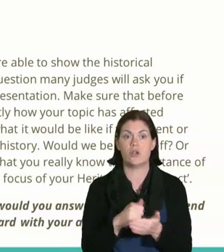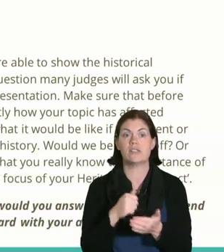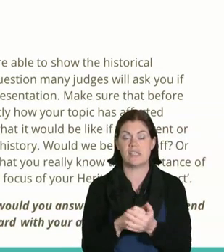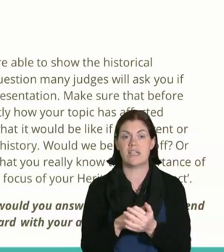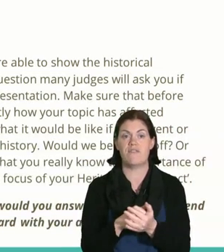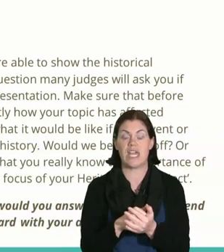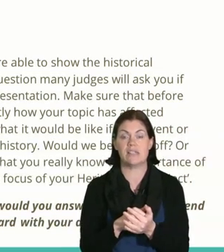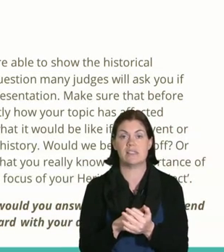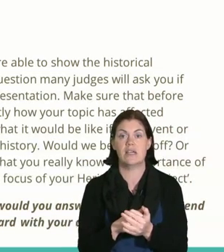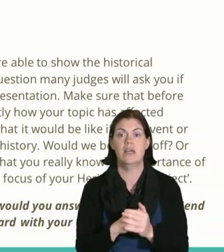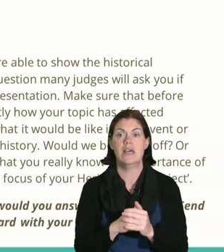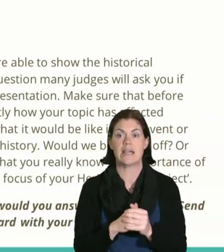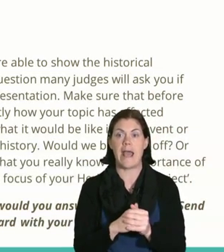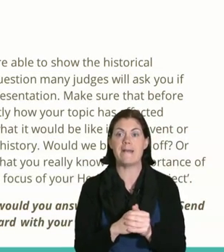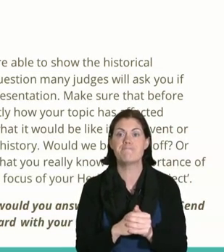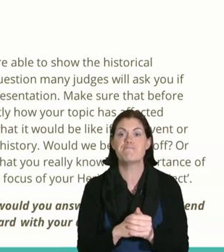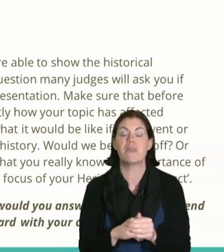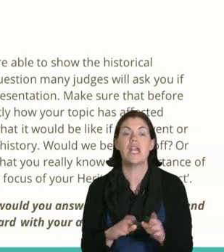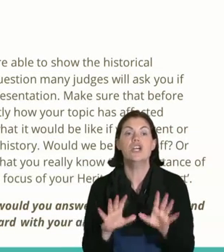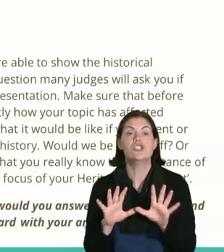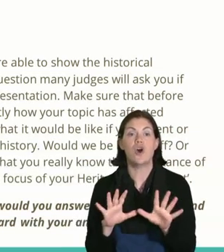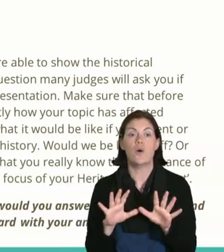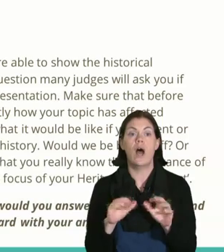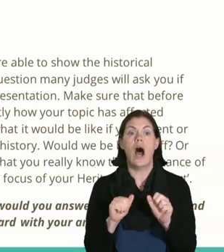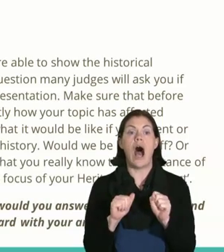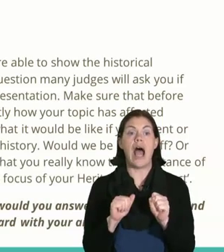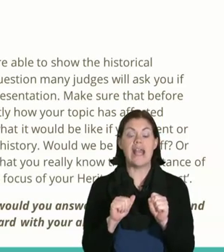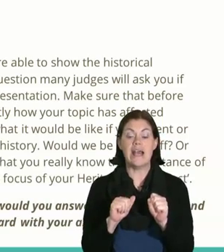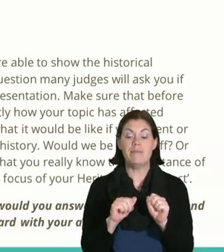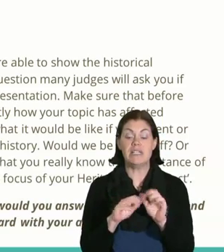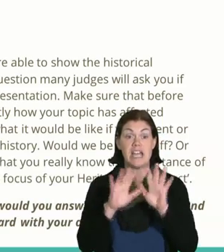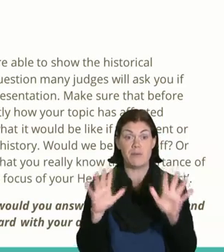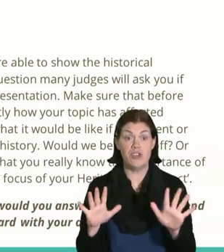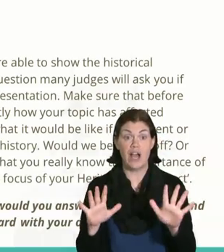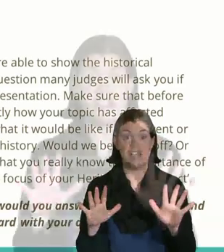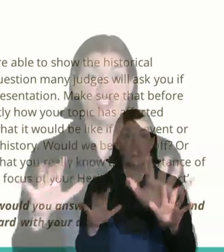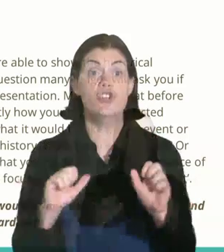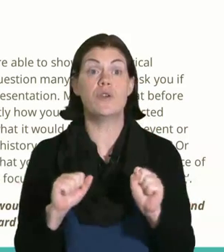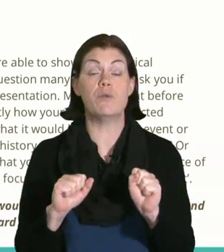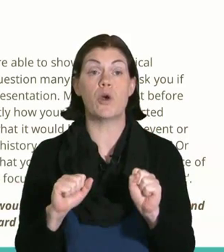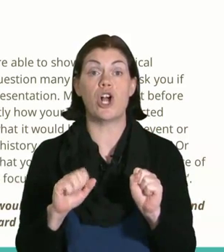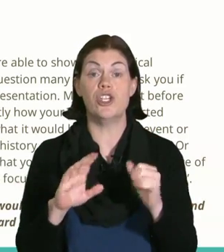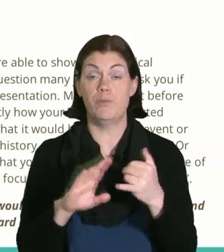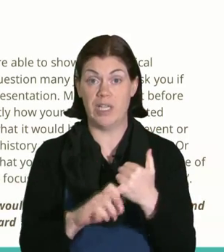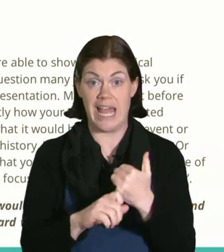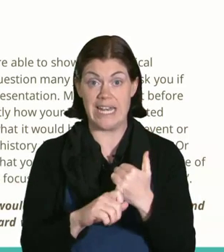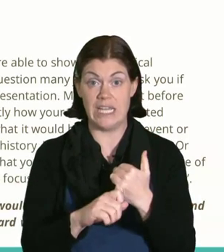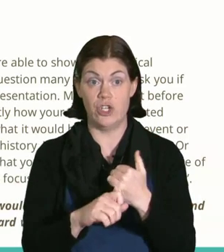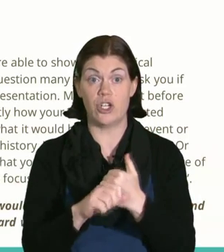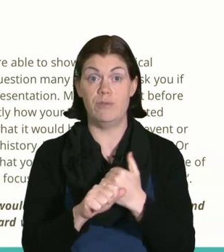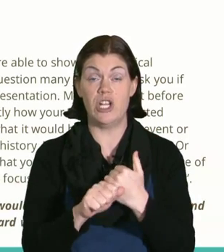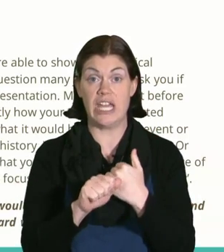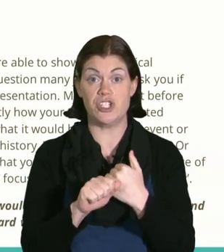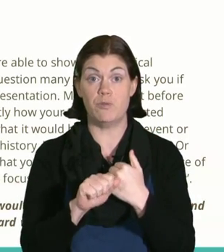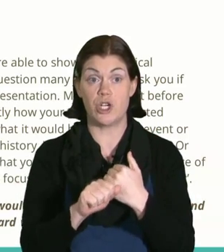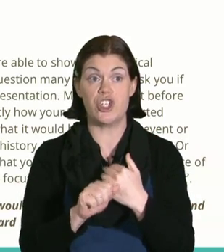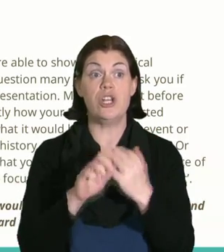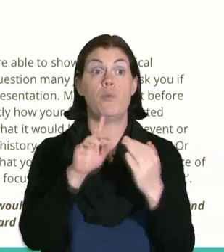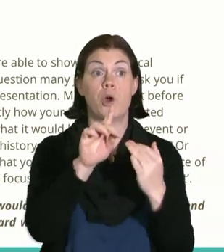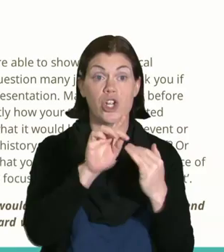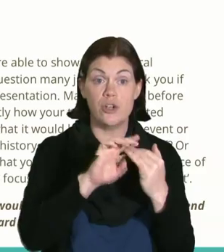the historical significance? Okay, so I am done with you guys. You can work on your planning, your